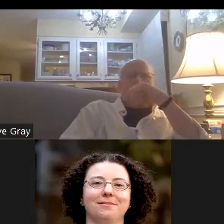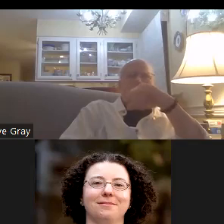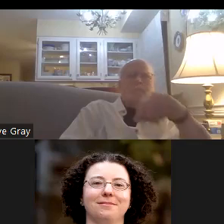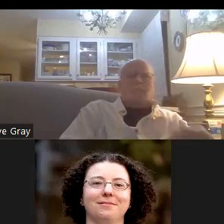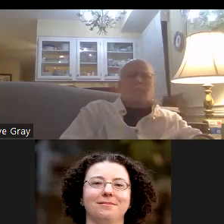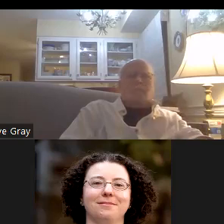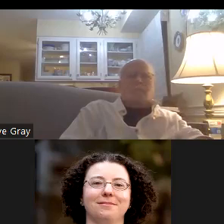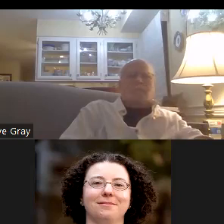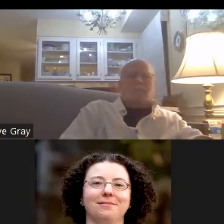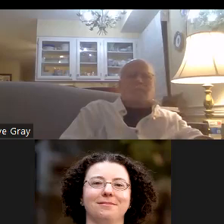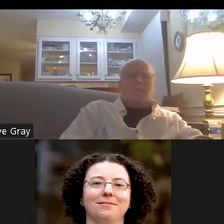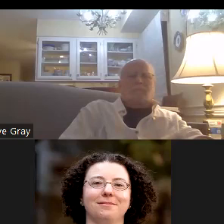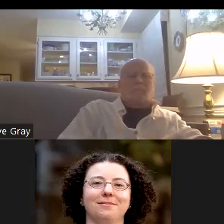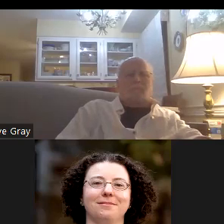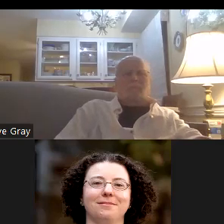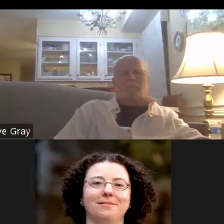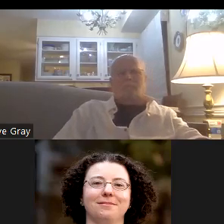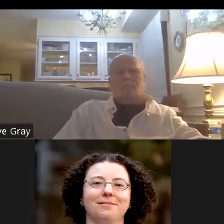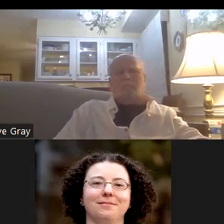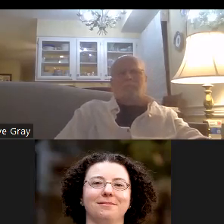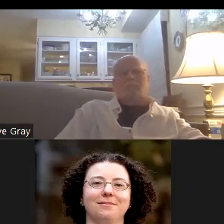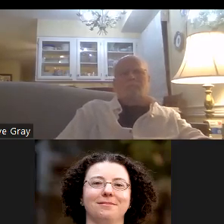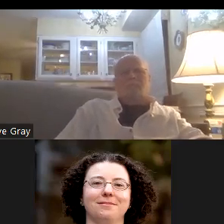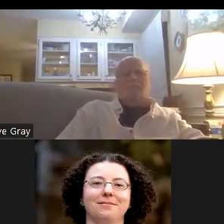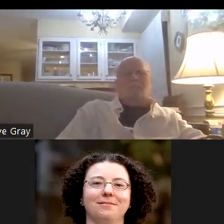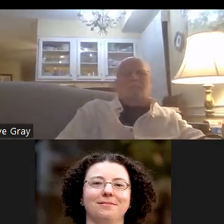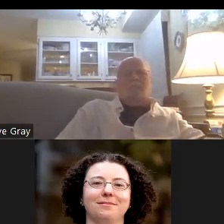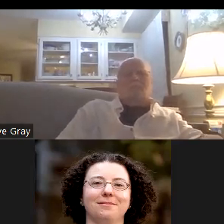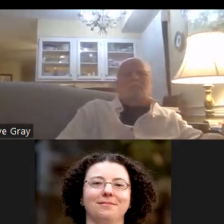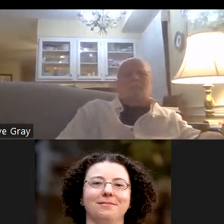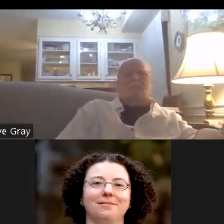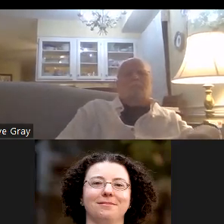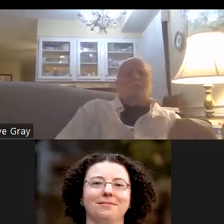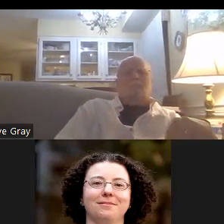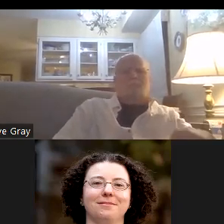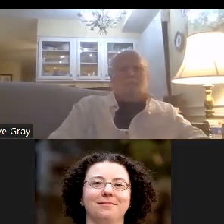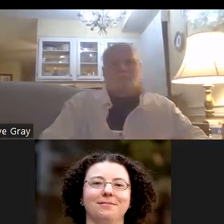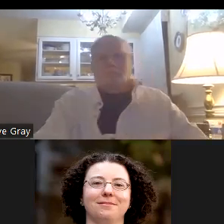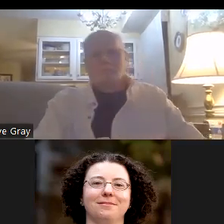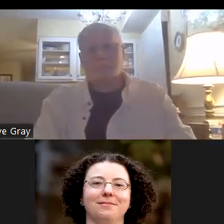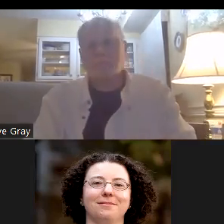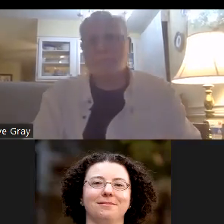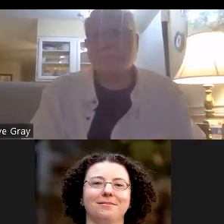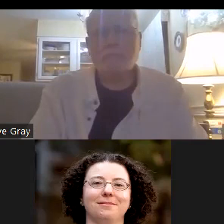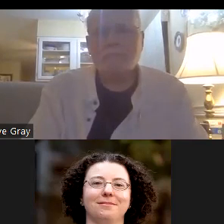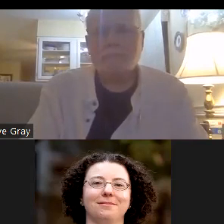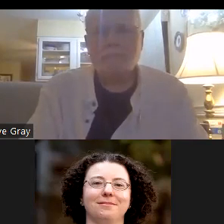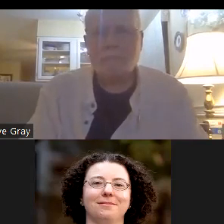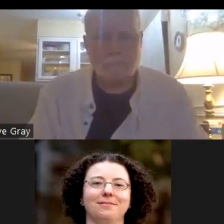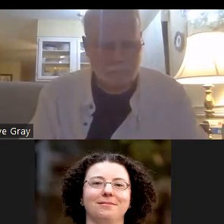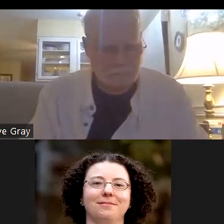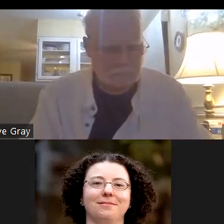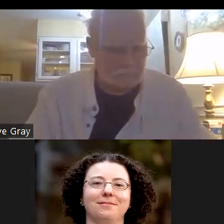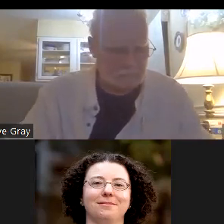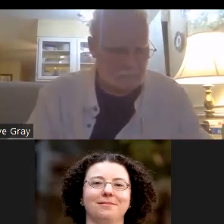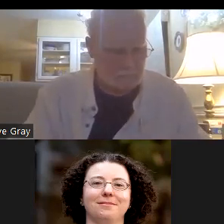scientist studying trans violence by firearm. I don't know who else would be studying this if it wasn't